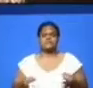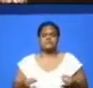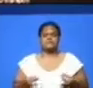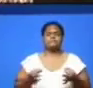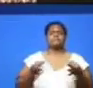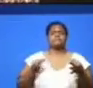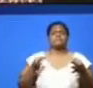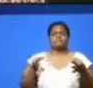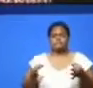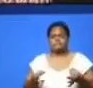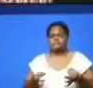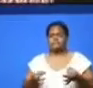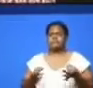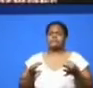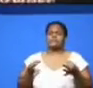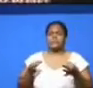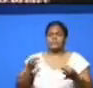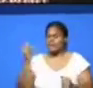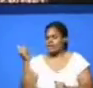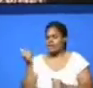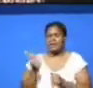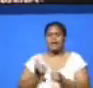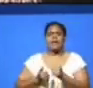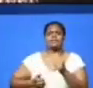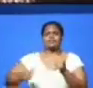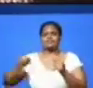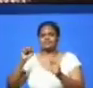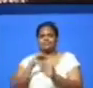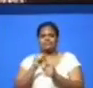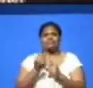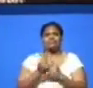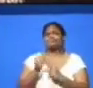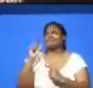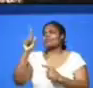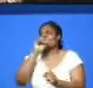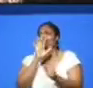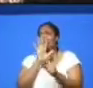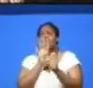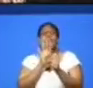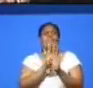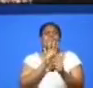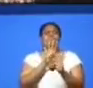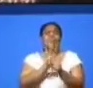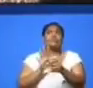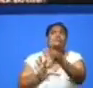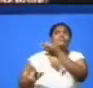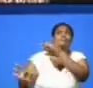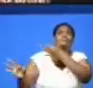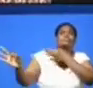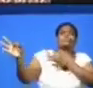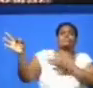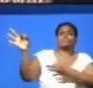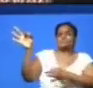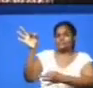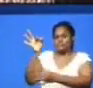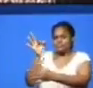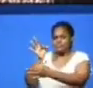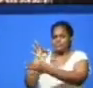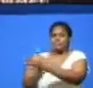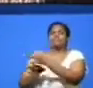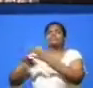face. In this situation, He promised to stand in my place.